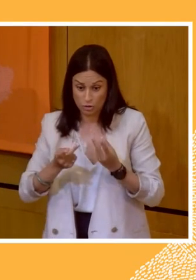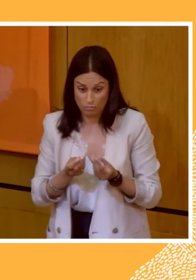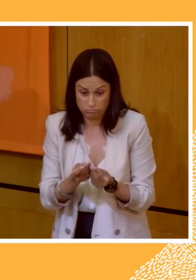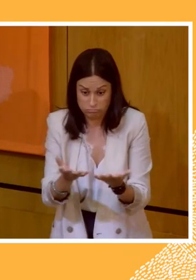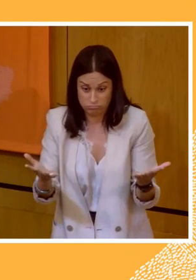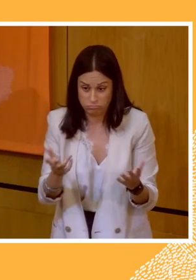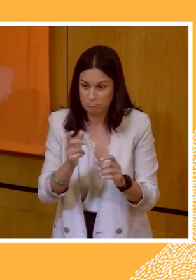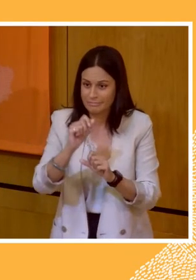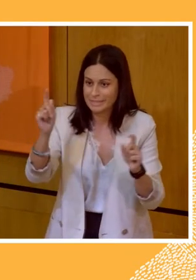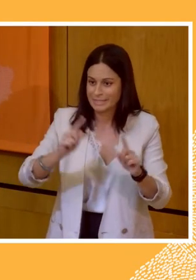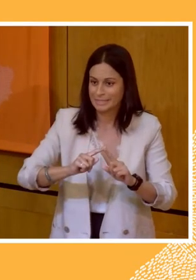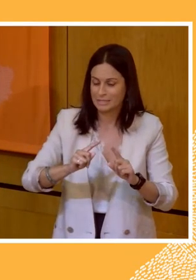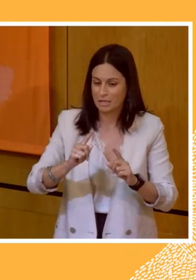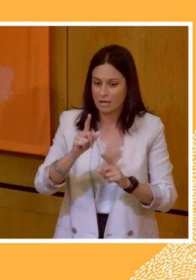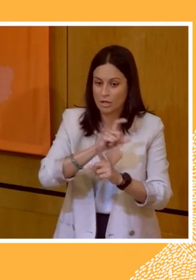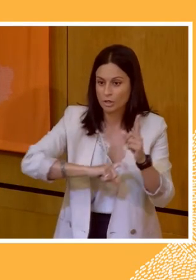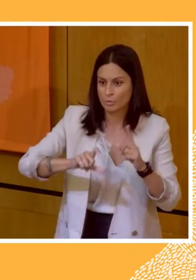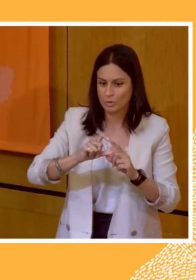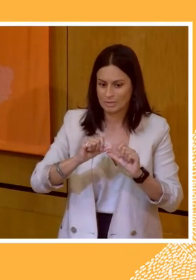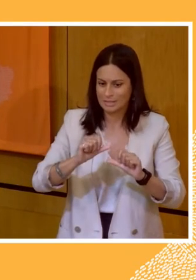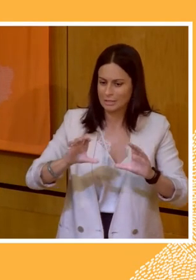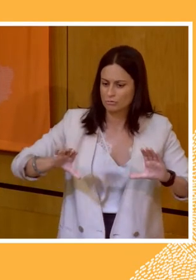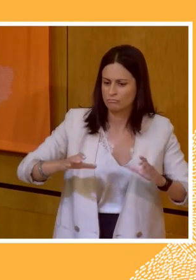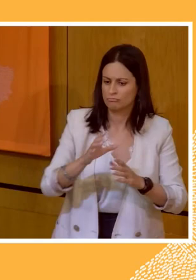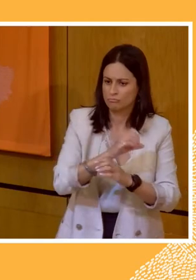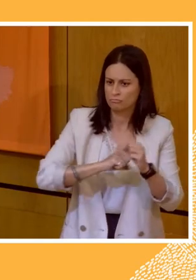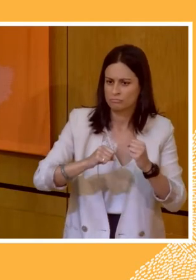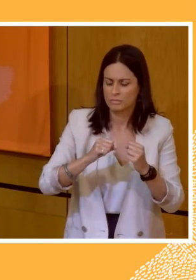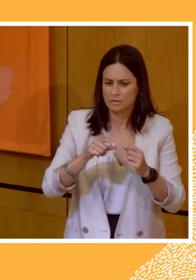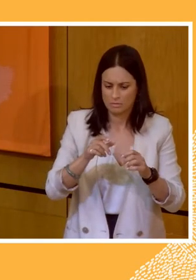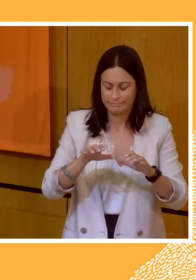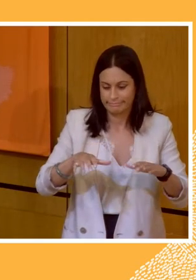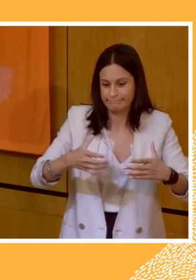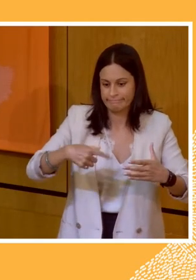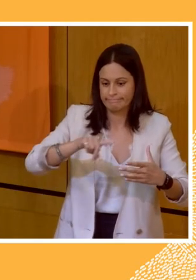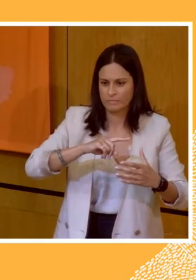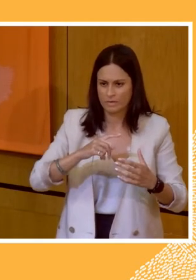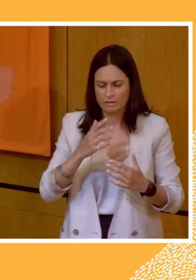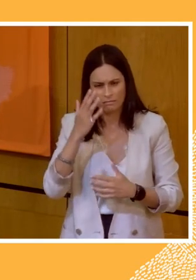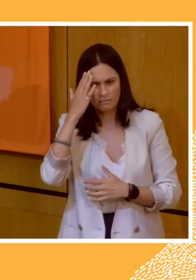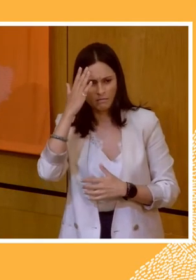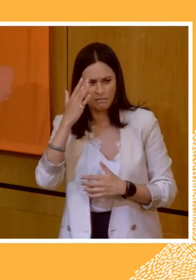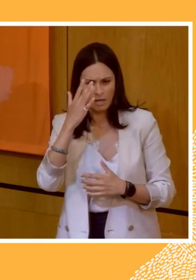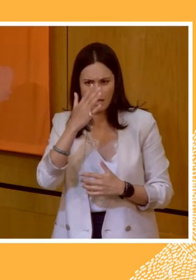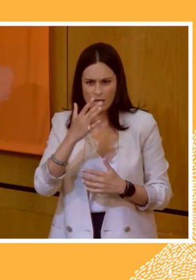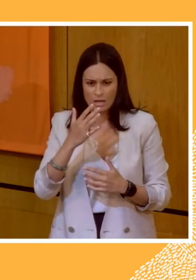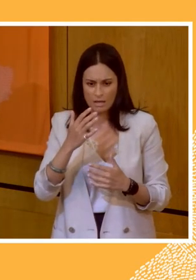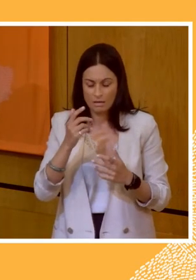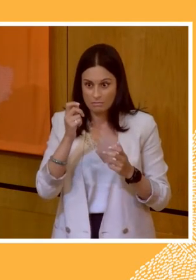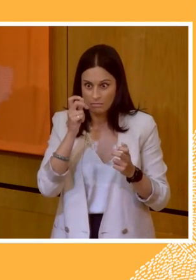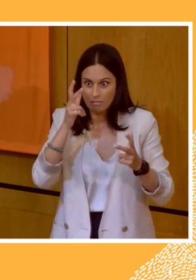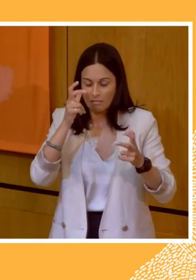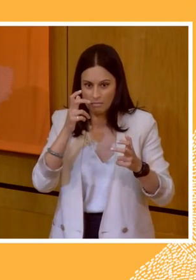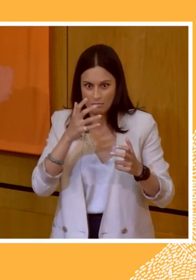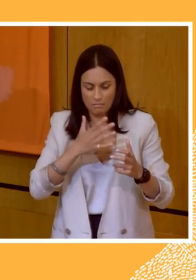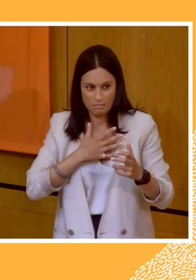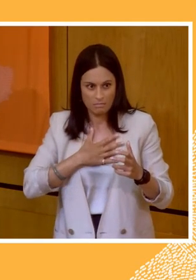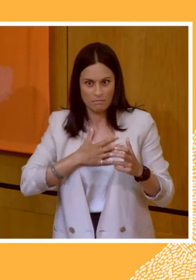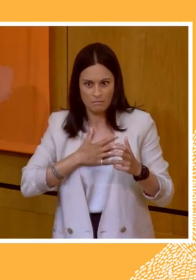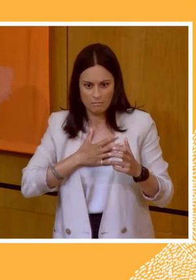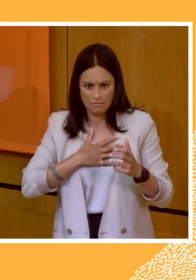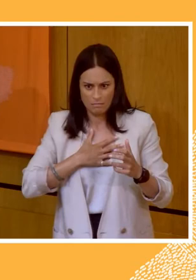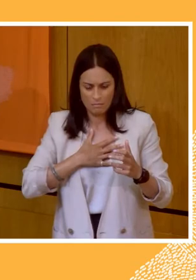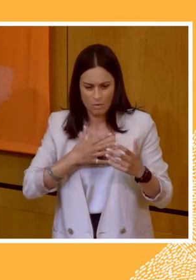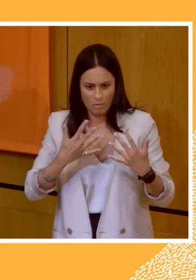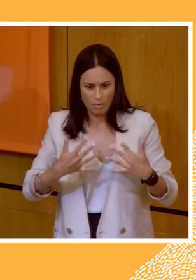community in Banargata, and there was just, I suppose people's eyes light up differently when you